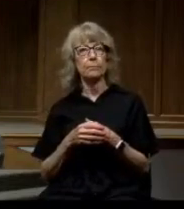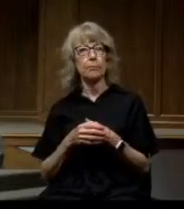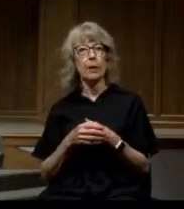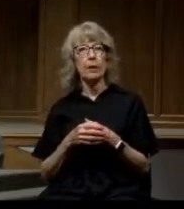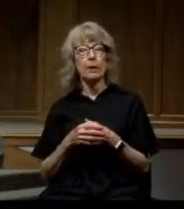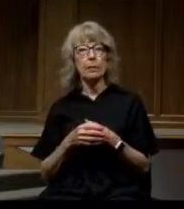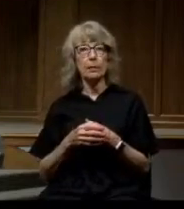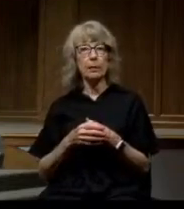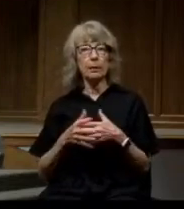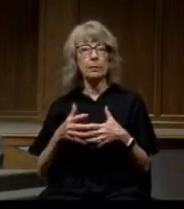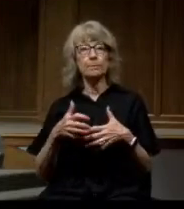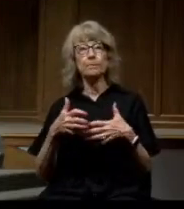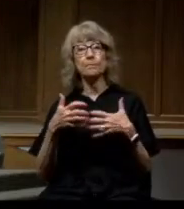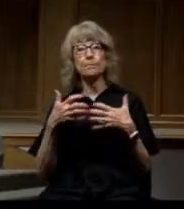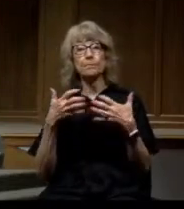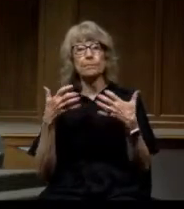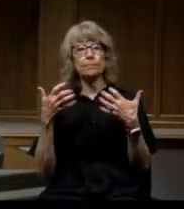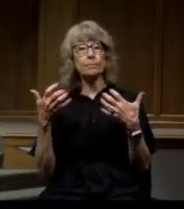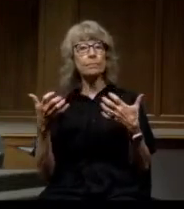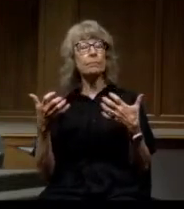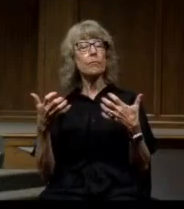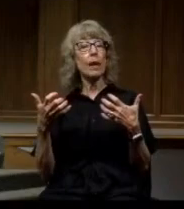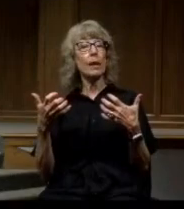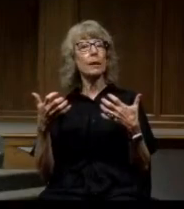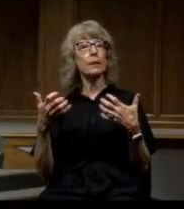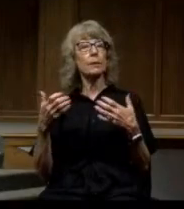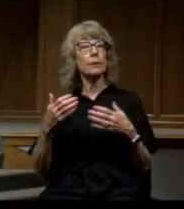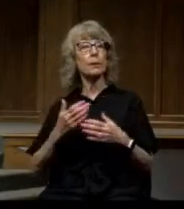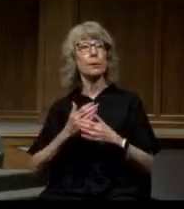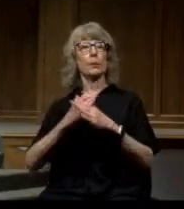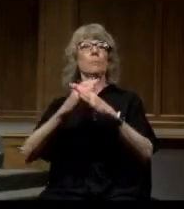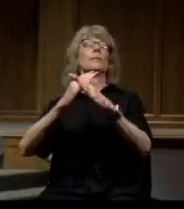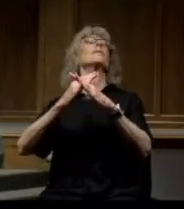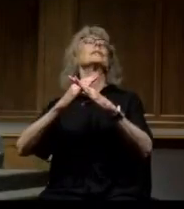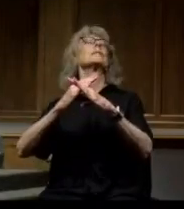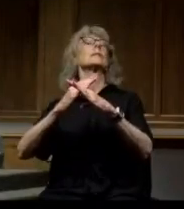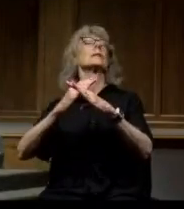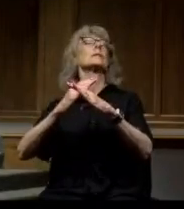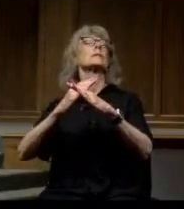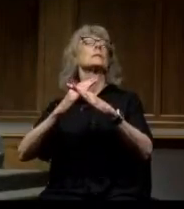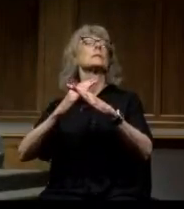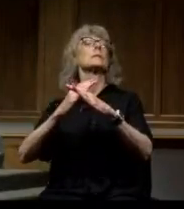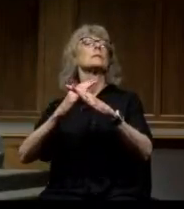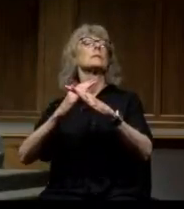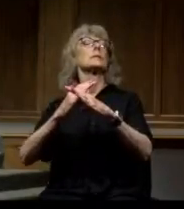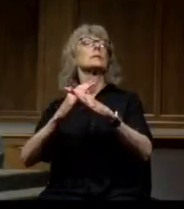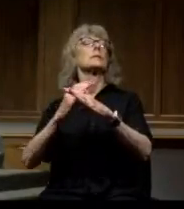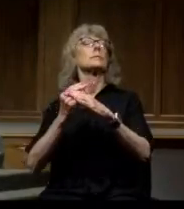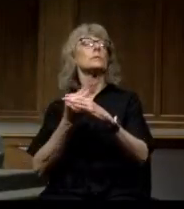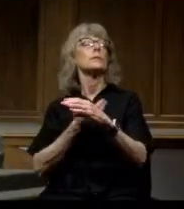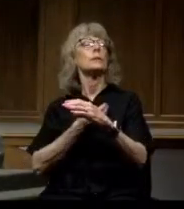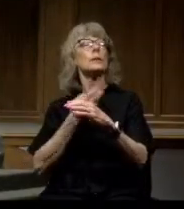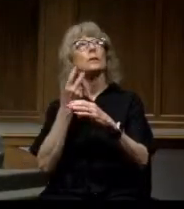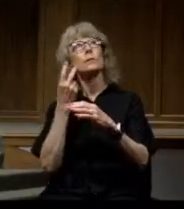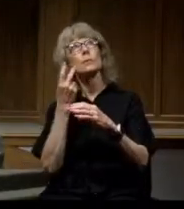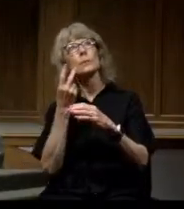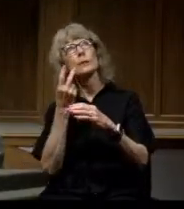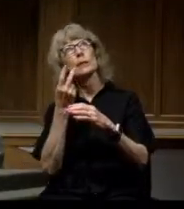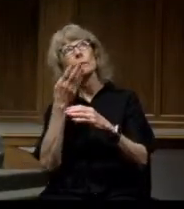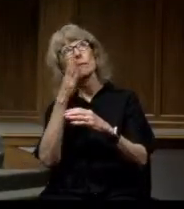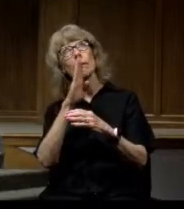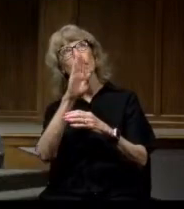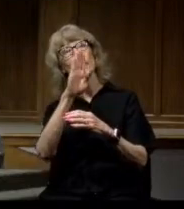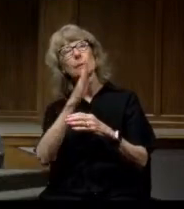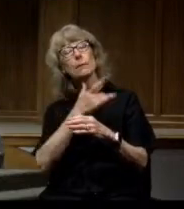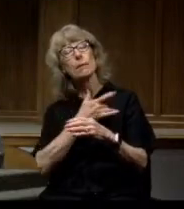so the truth is, anger is just as much of a barrier to the heart of God as lust. So this